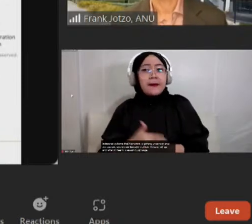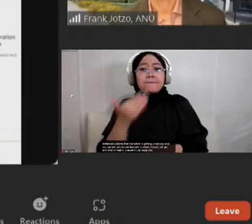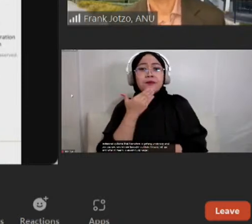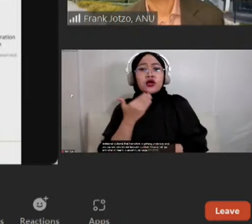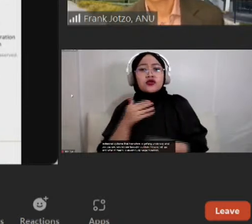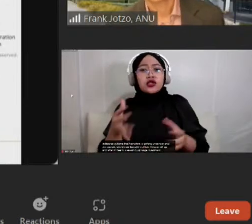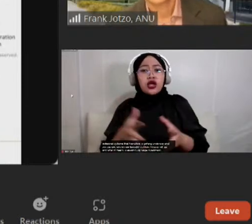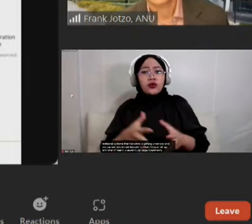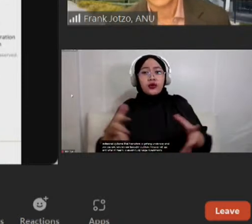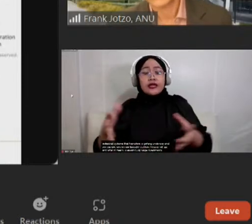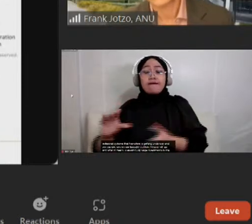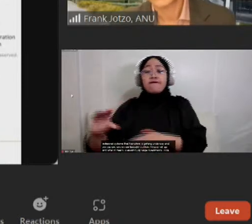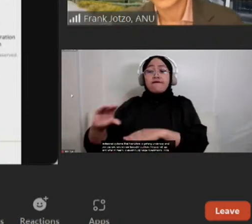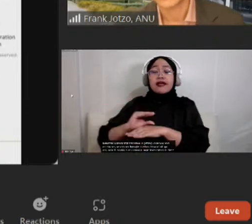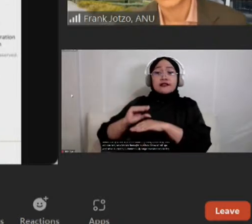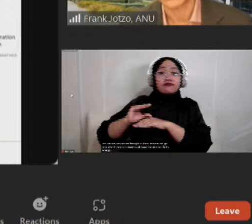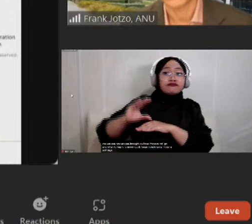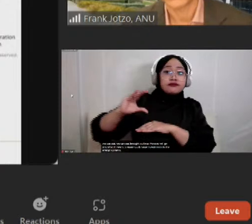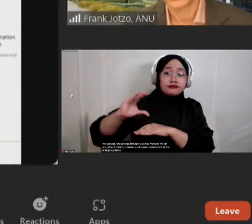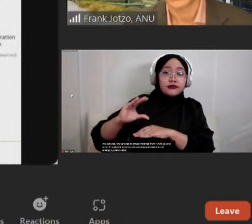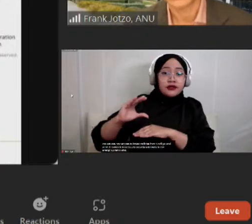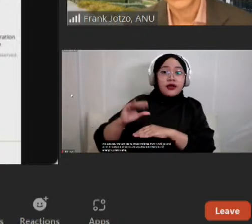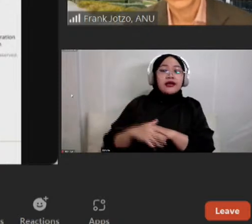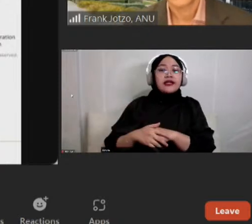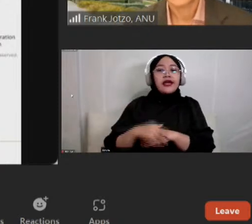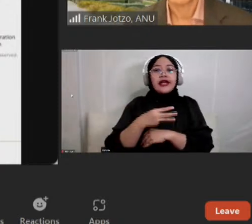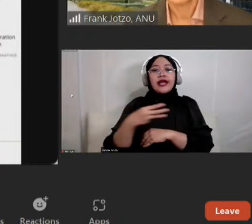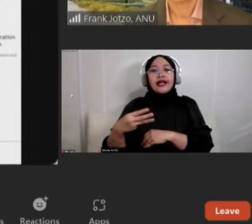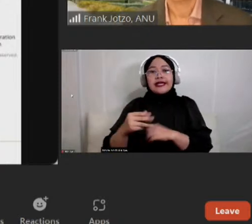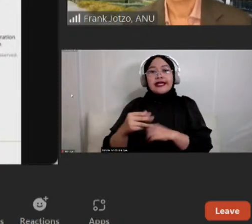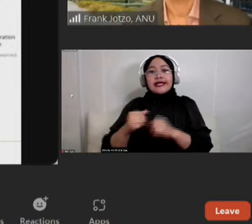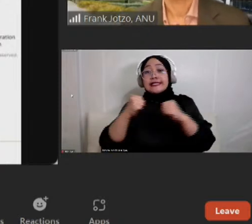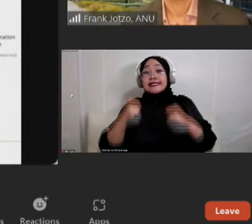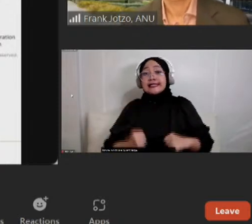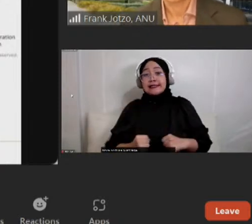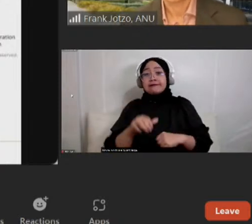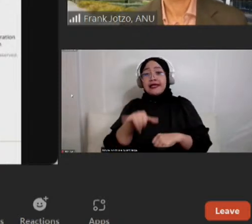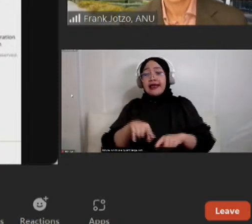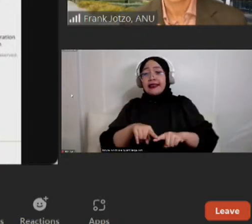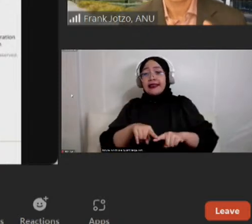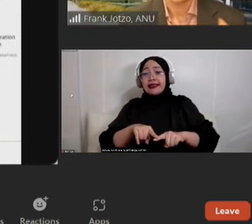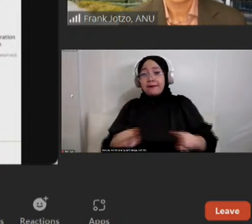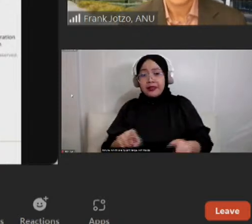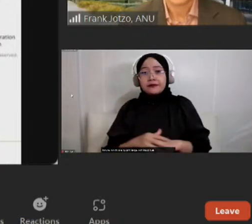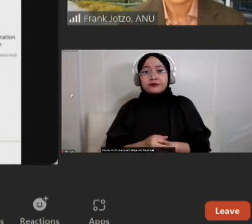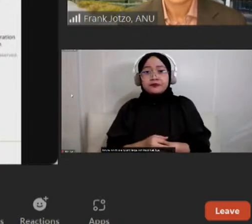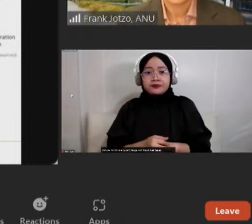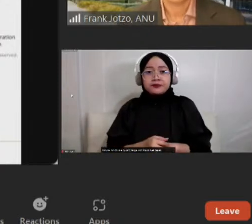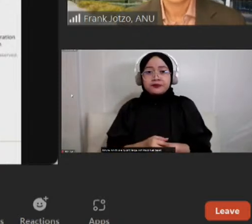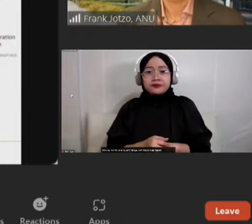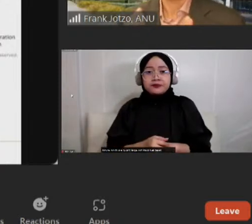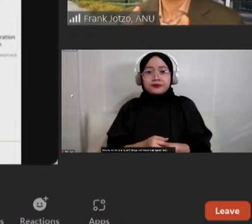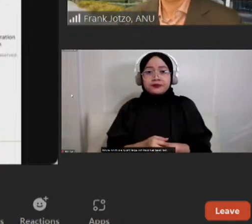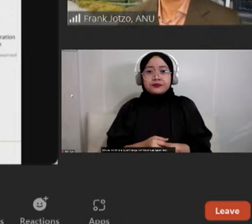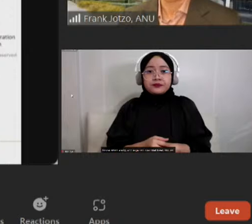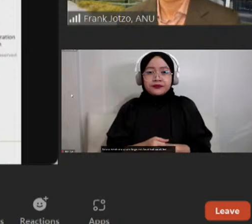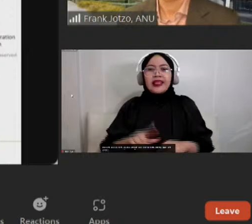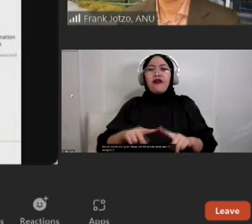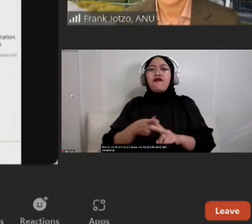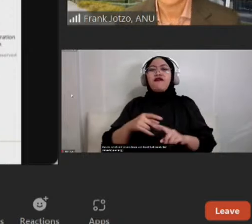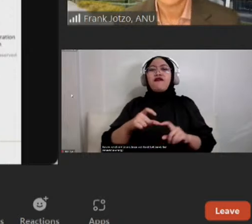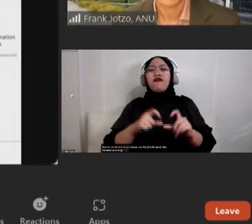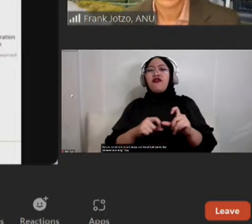large investments in the energy systems of the future, which are by and large not fossil fuel-based, but